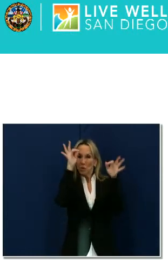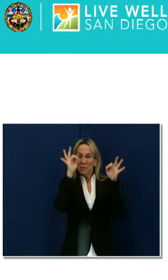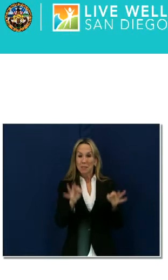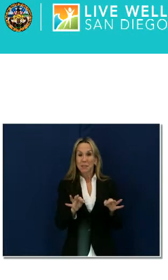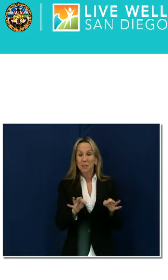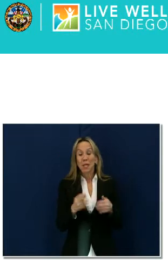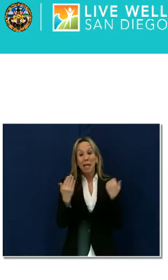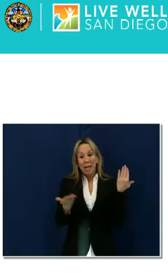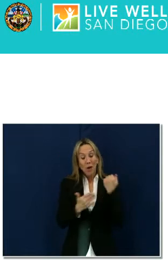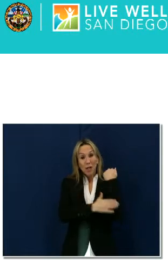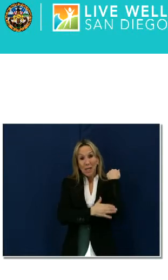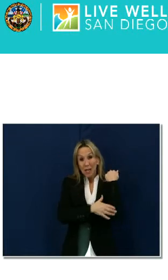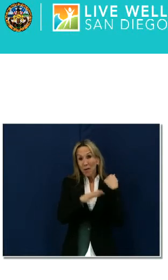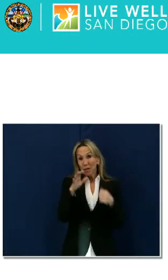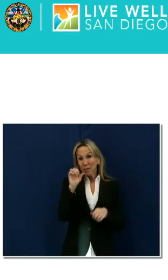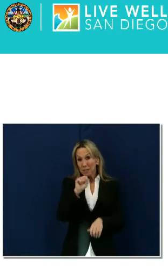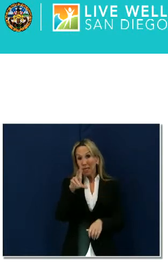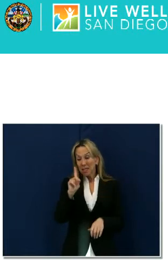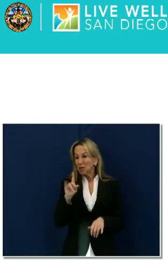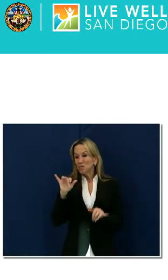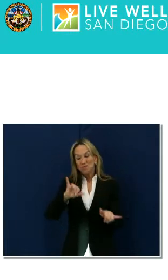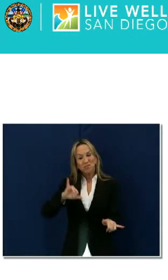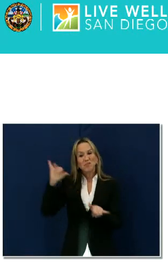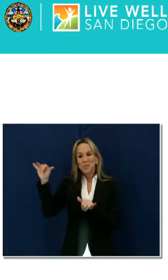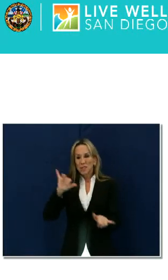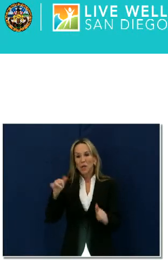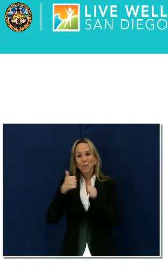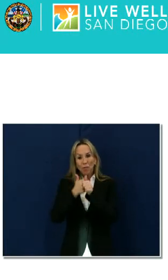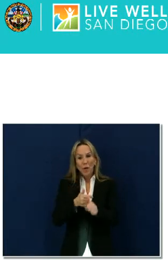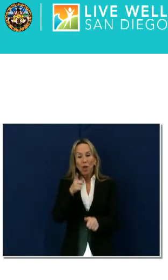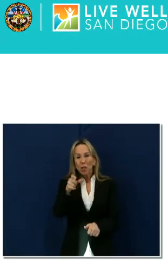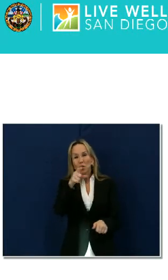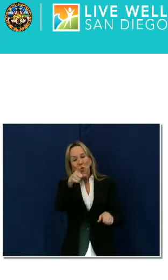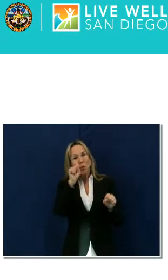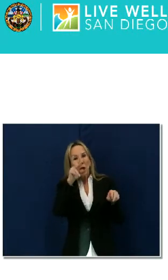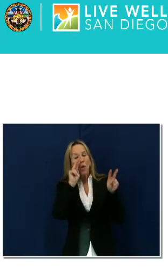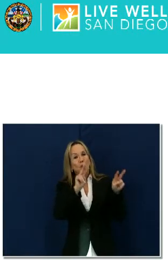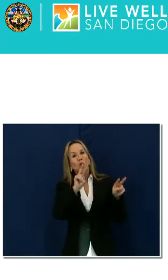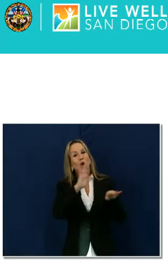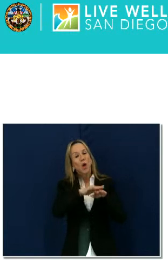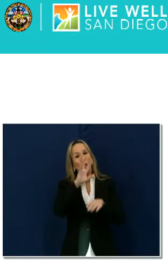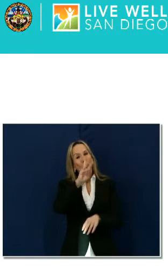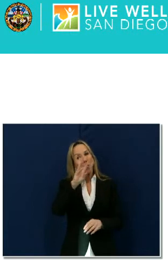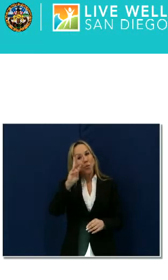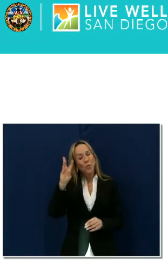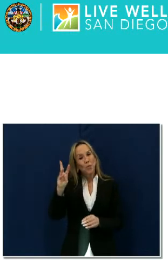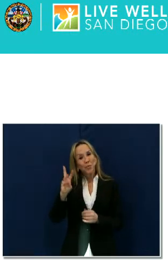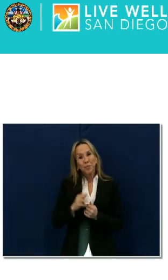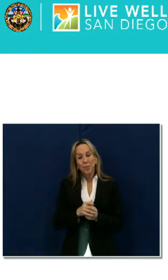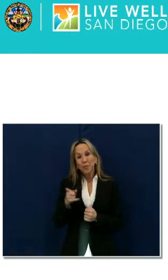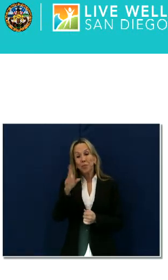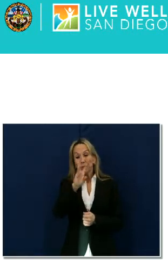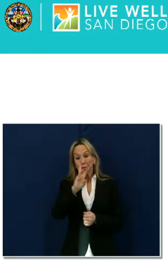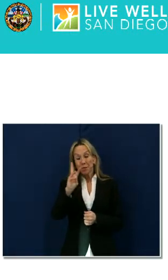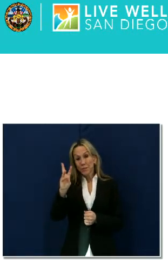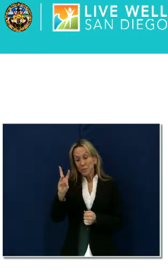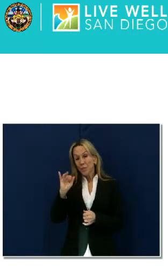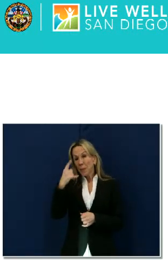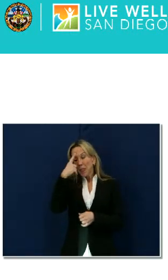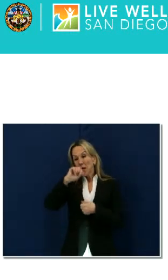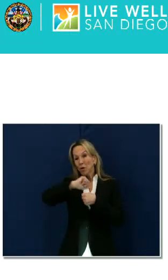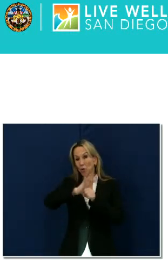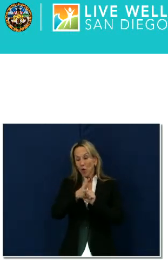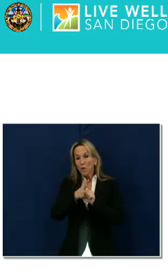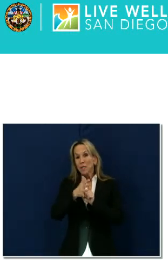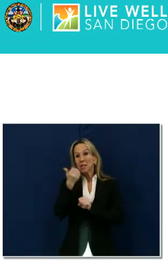Diego is doing all of this as well. And please look for our webpage related to COVID-19